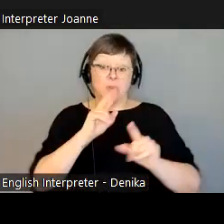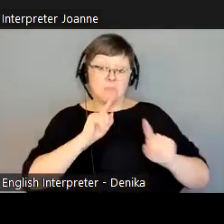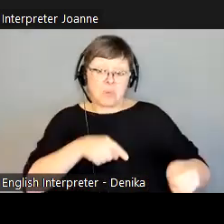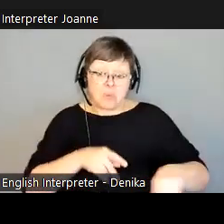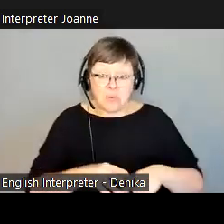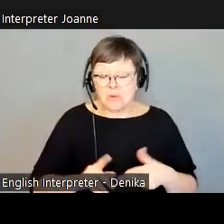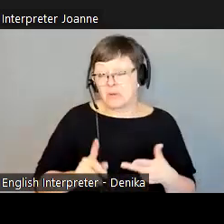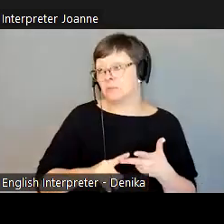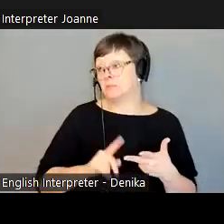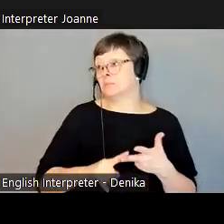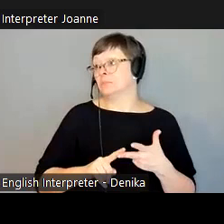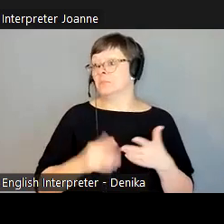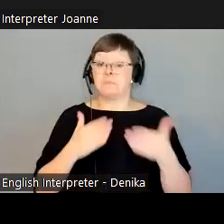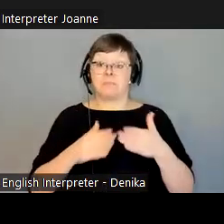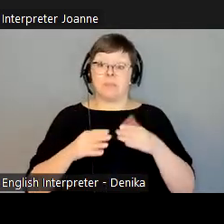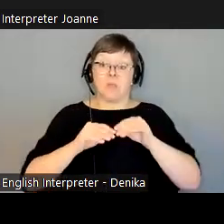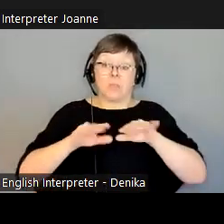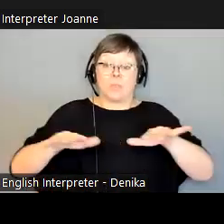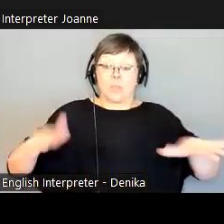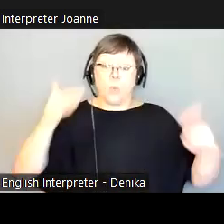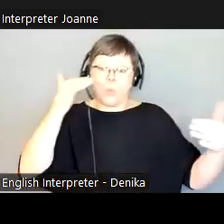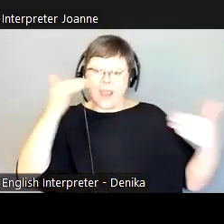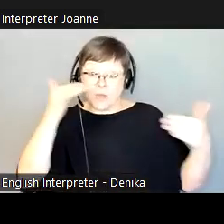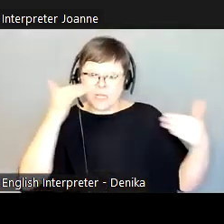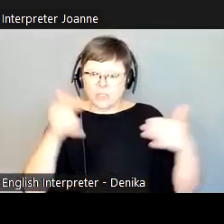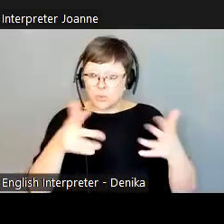you're doing and how it's going?